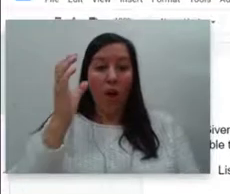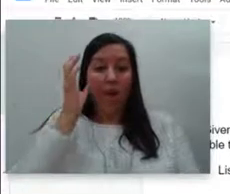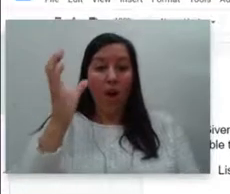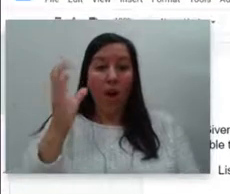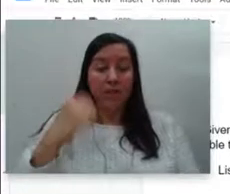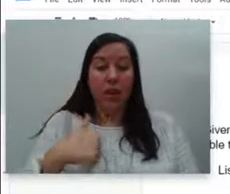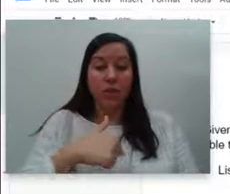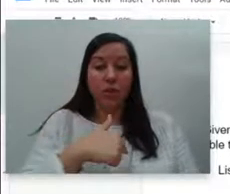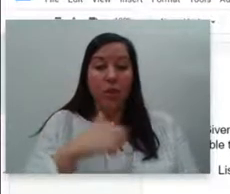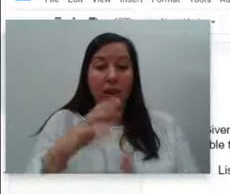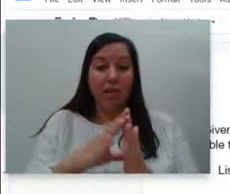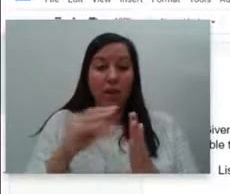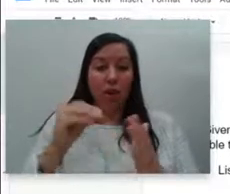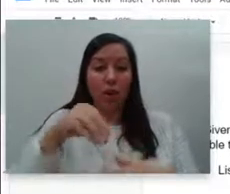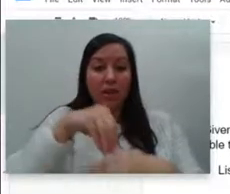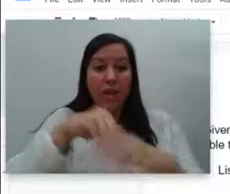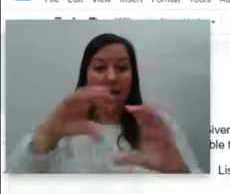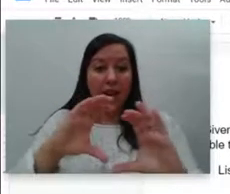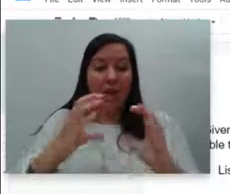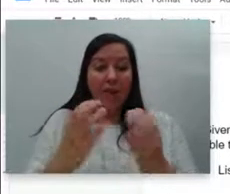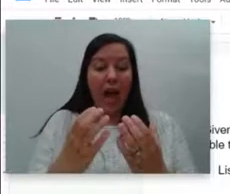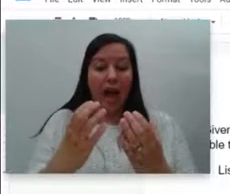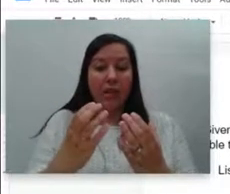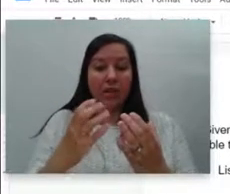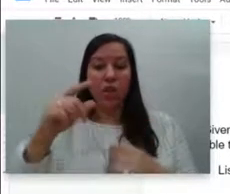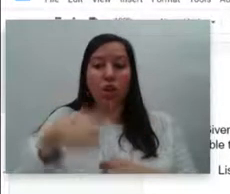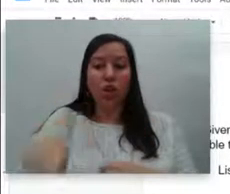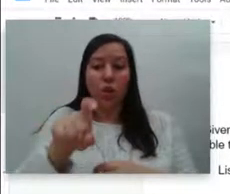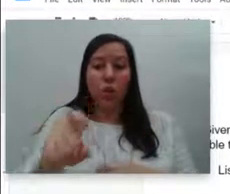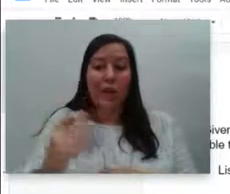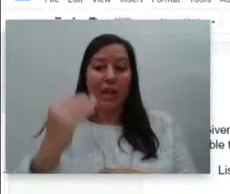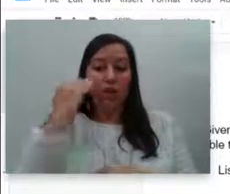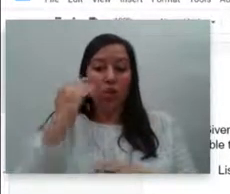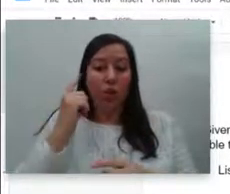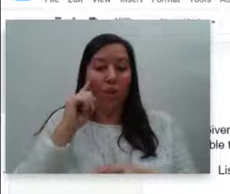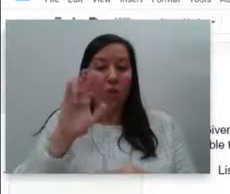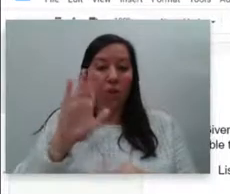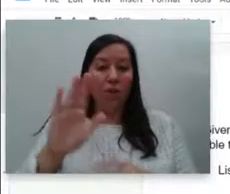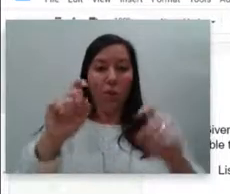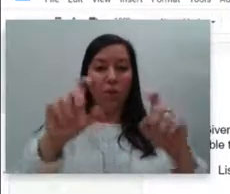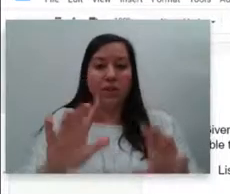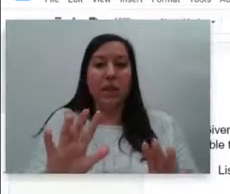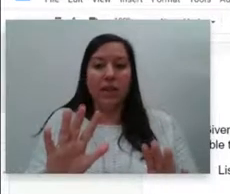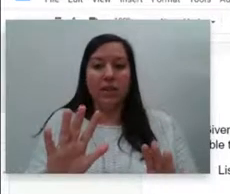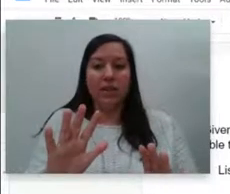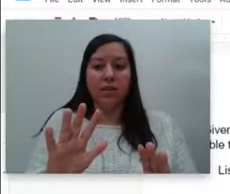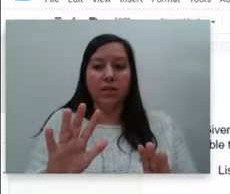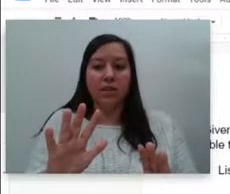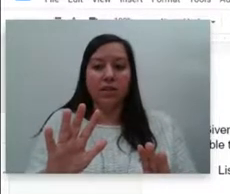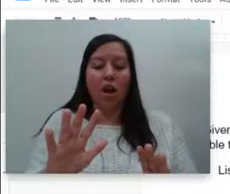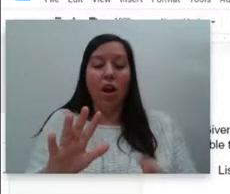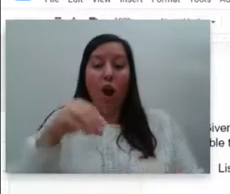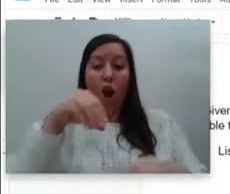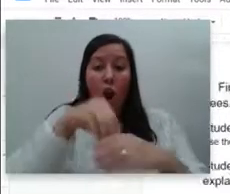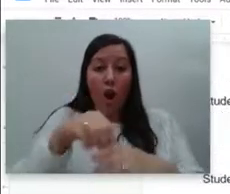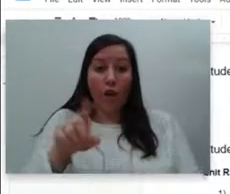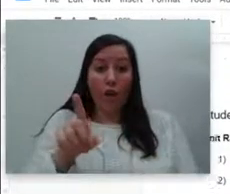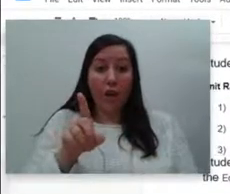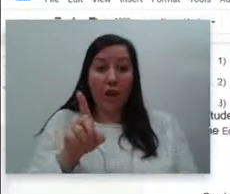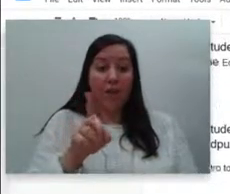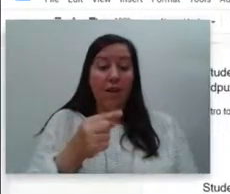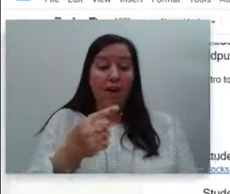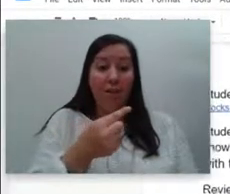we have done in class that you need to know for your test are in this document.